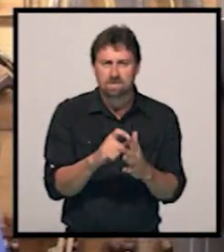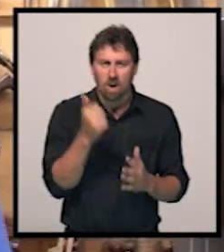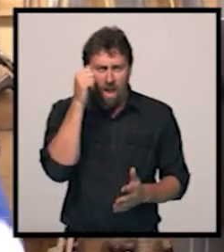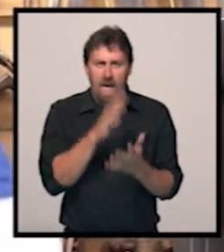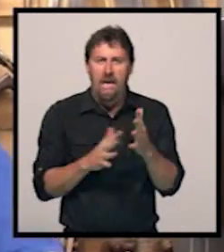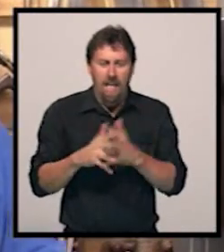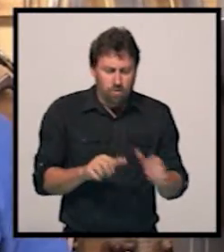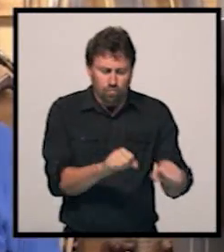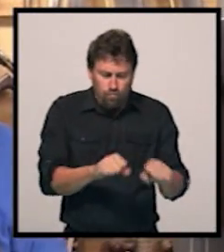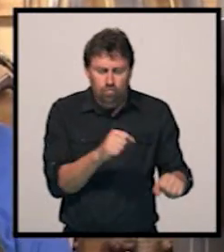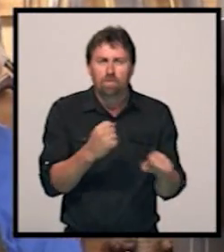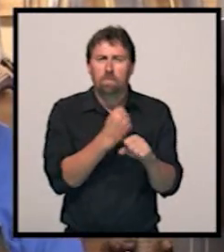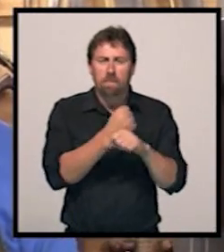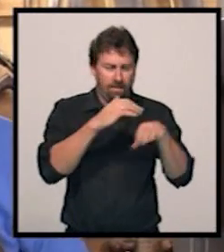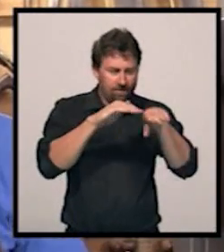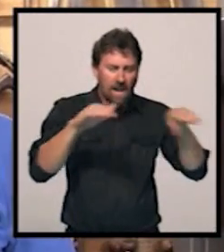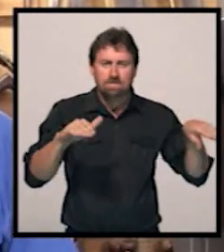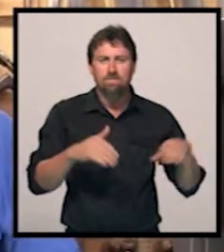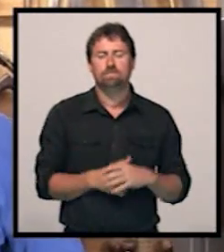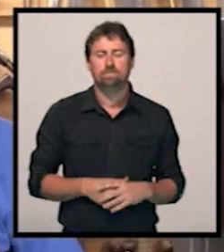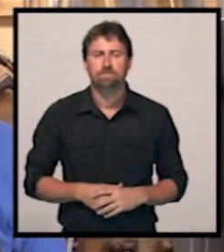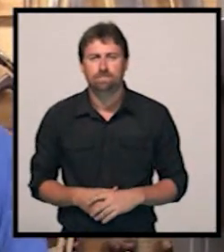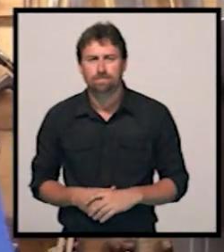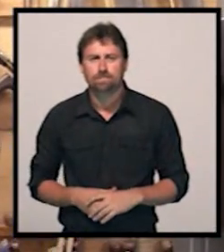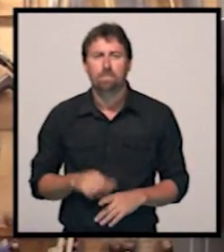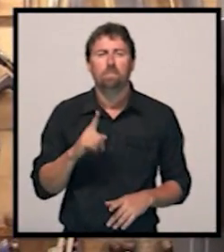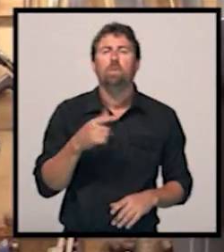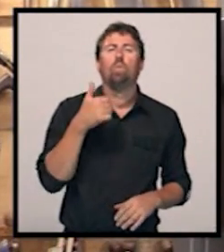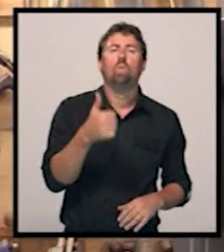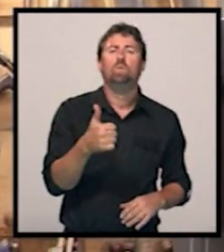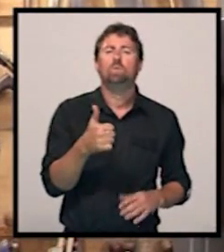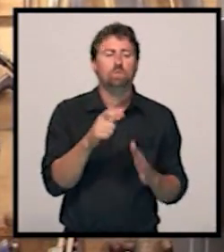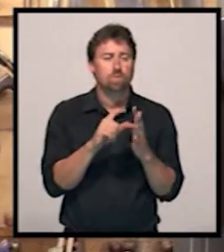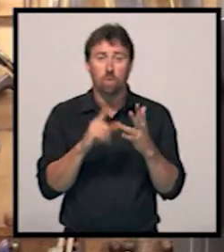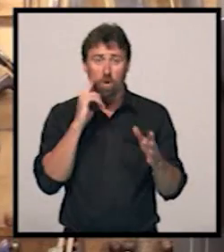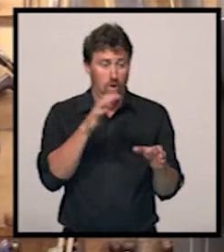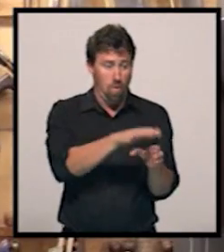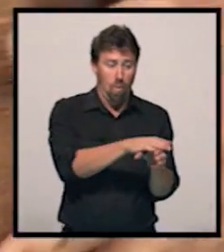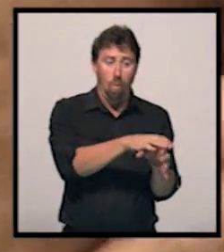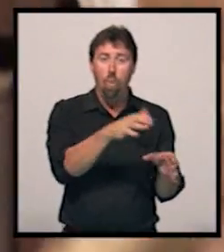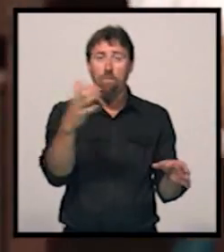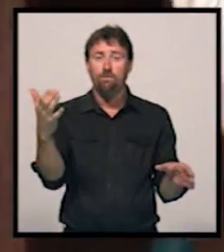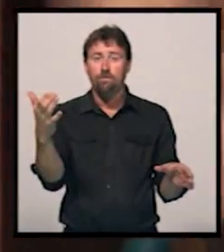it. Now, one more thing that is always handy to do, when you take your box lid off,